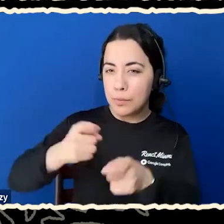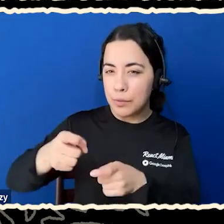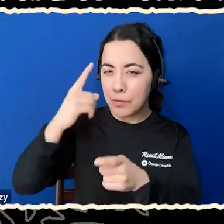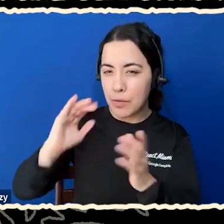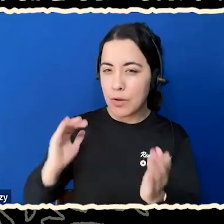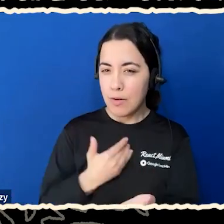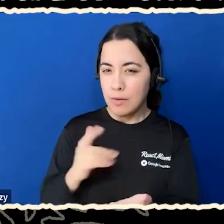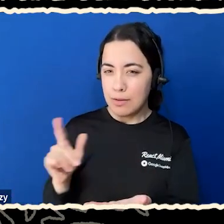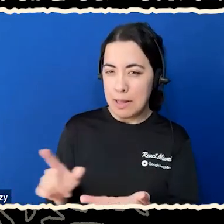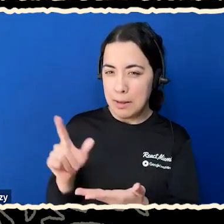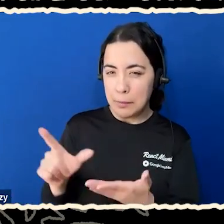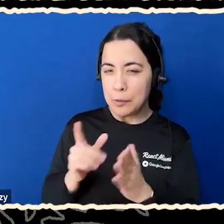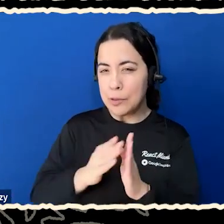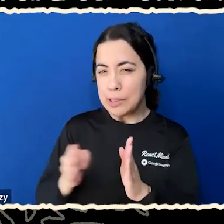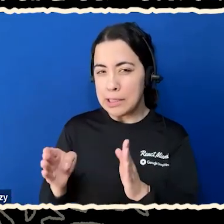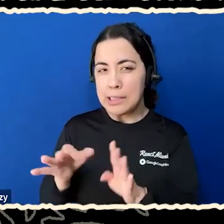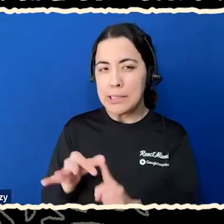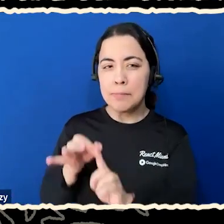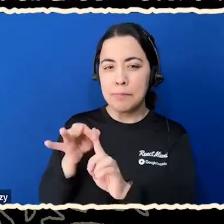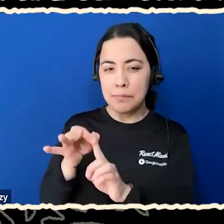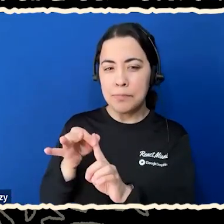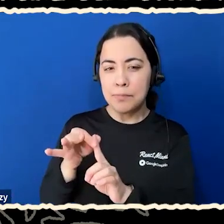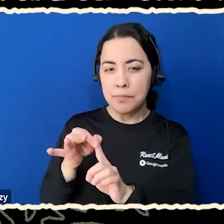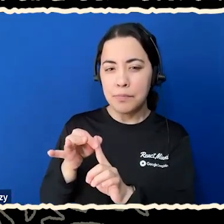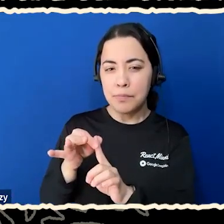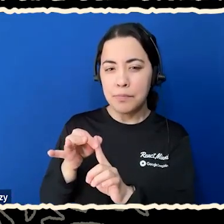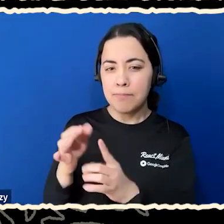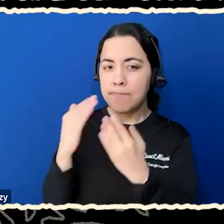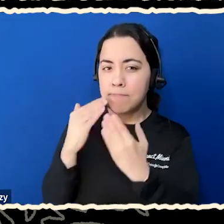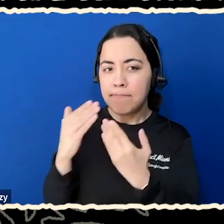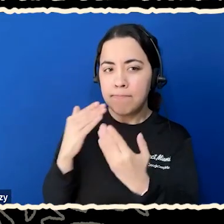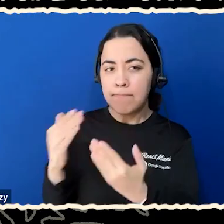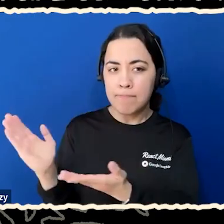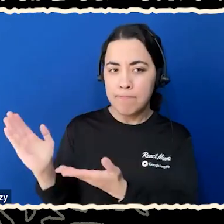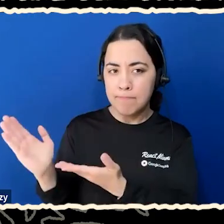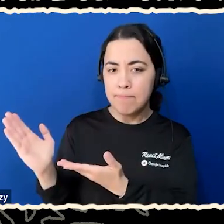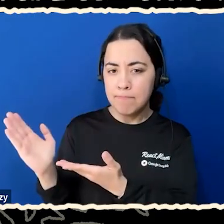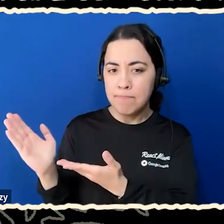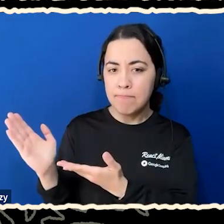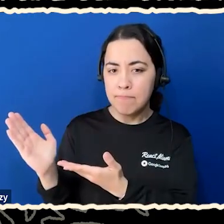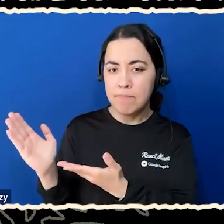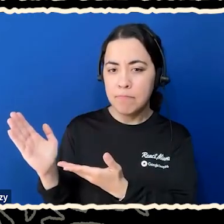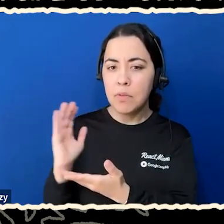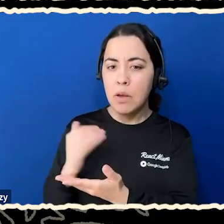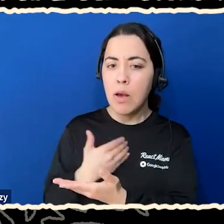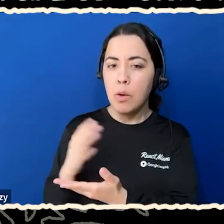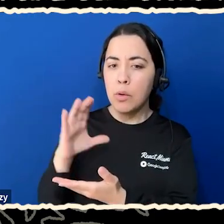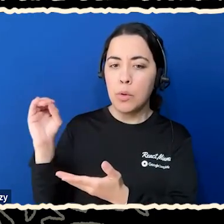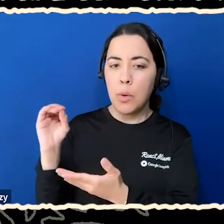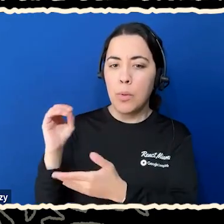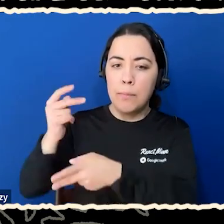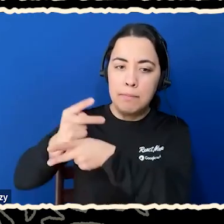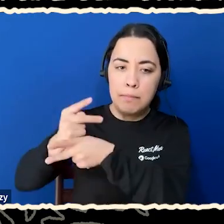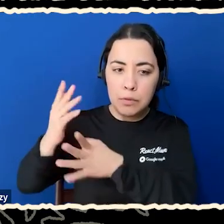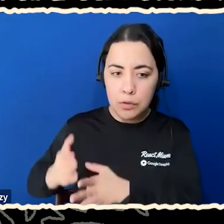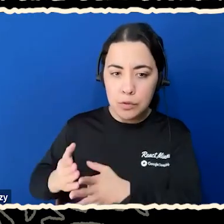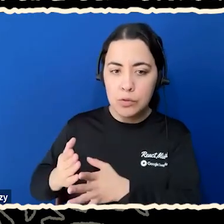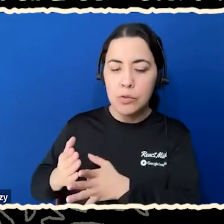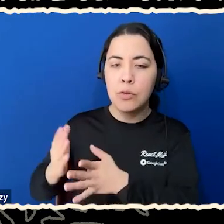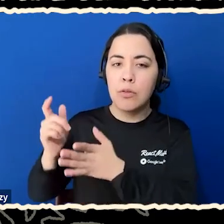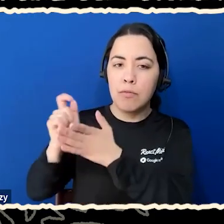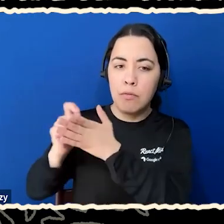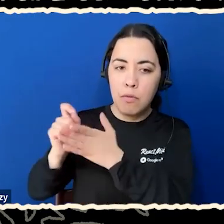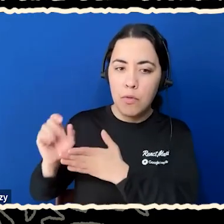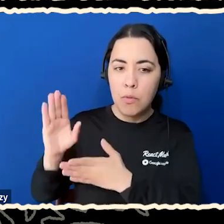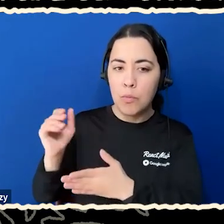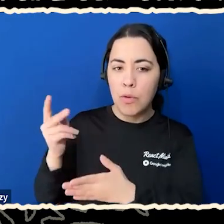library, especially to Hur Ally, who is our co-maintainer and the author of Brownie Android and navigation packages, to